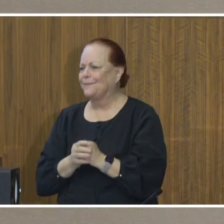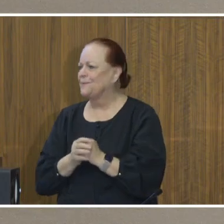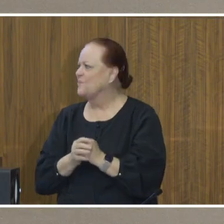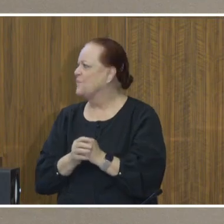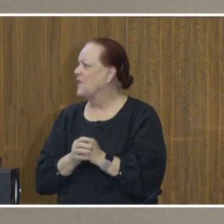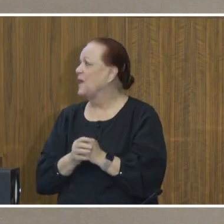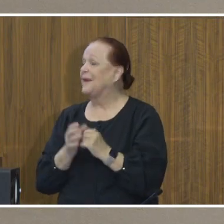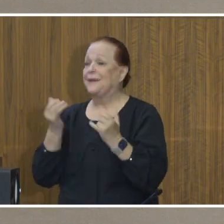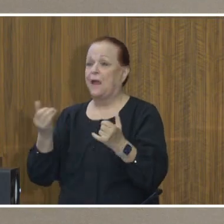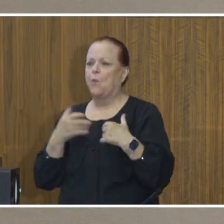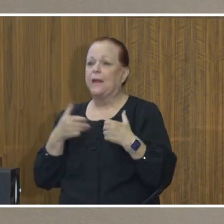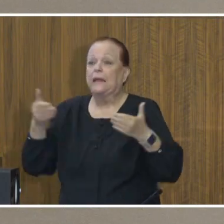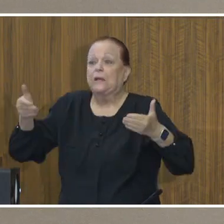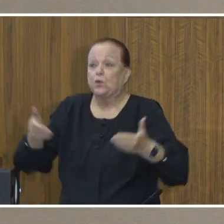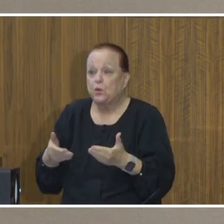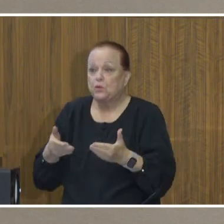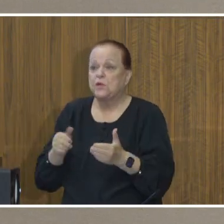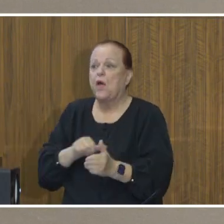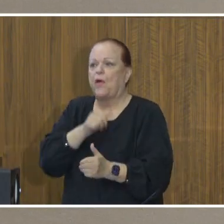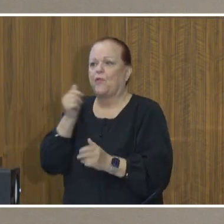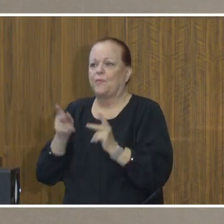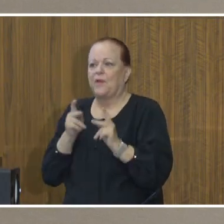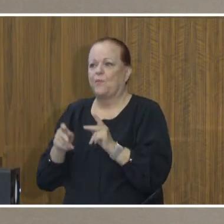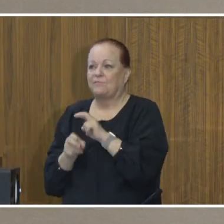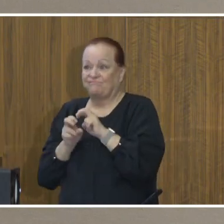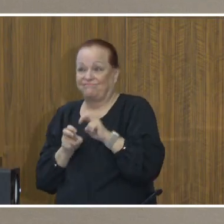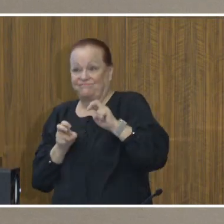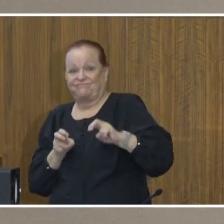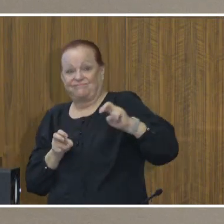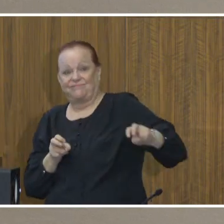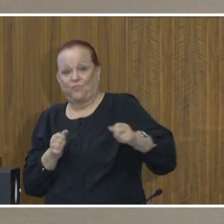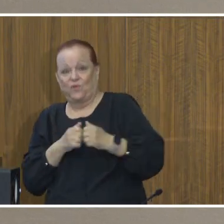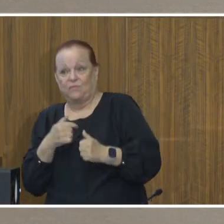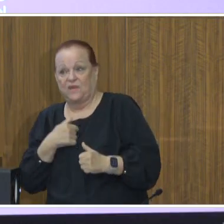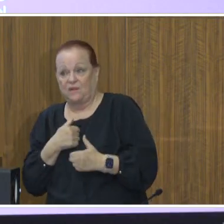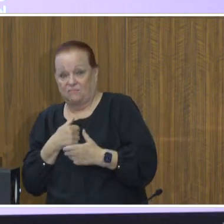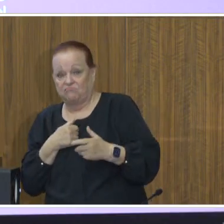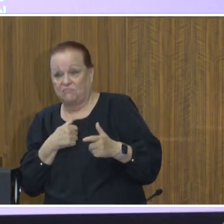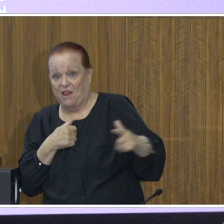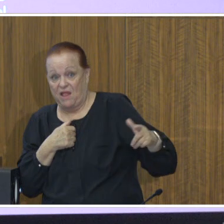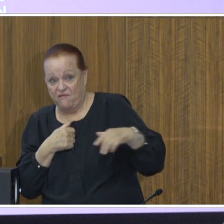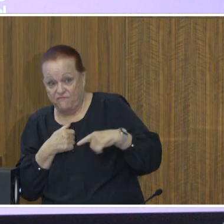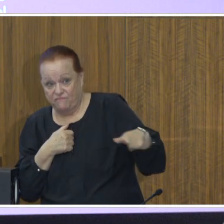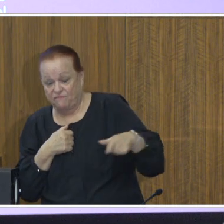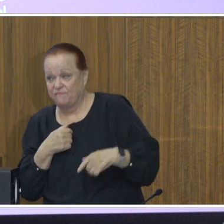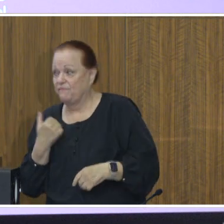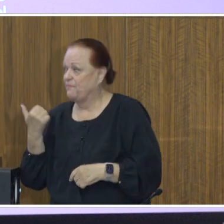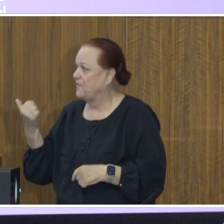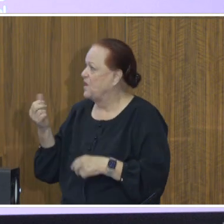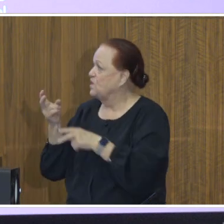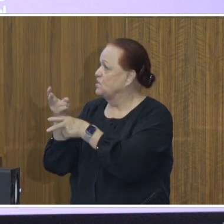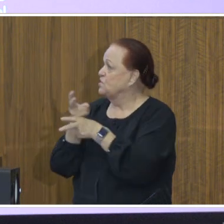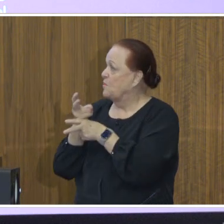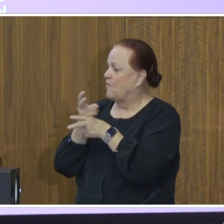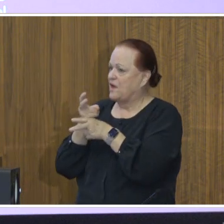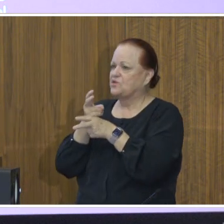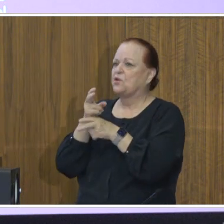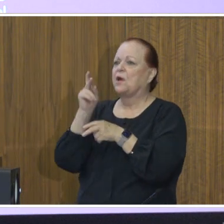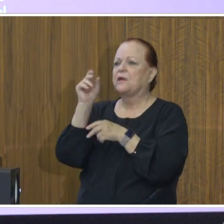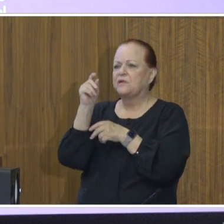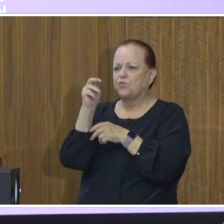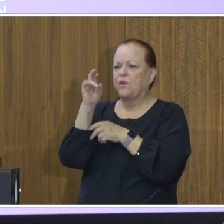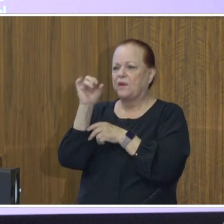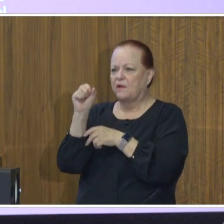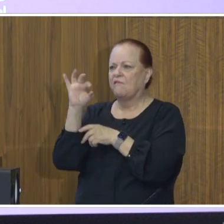rest of the folks that are actually here up on the dais with me. To my left is obviously Supervisor Katrina Foley, and we really do appreciate